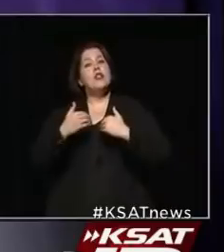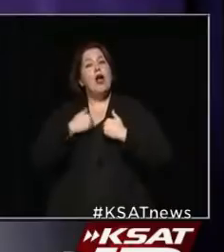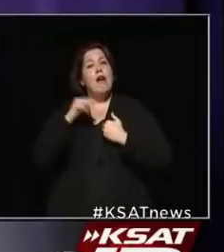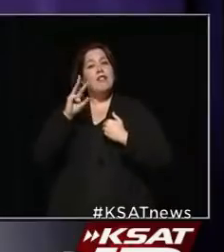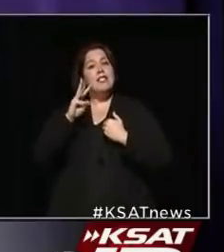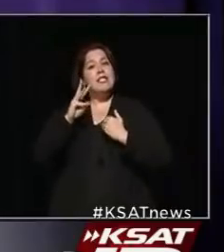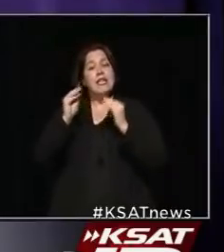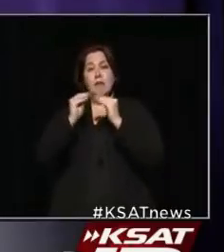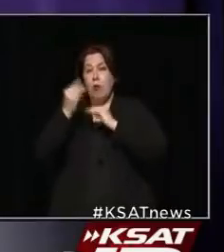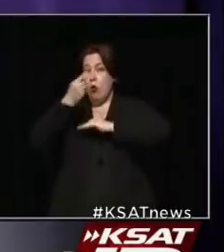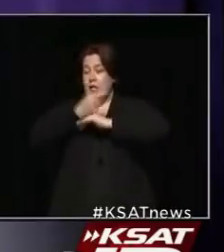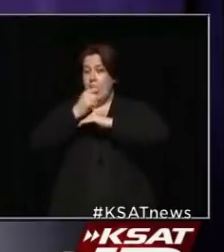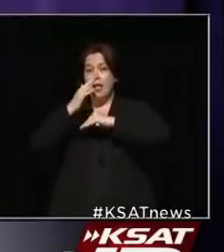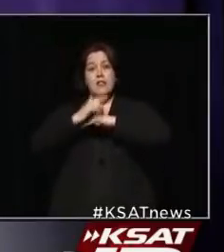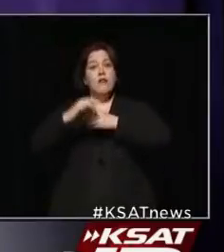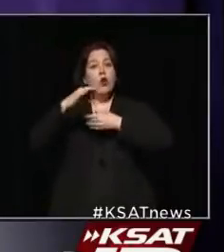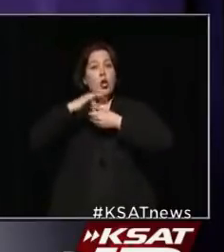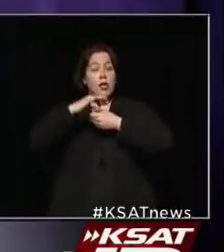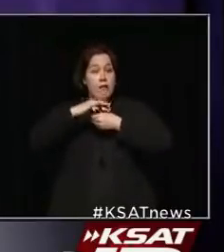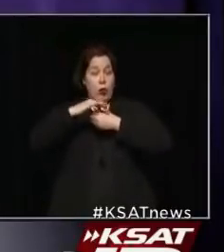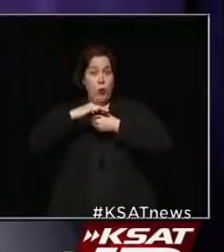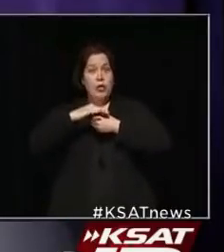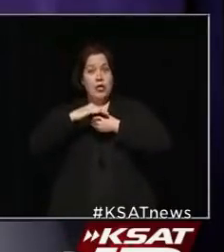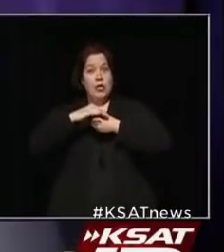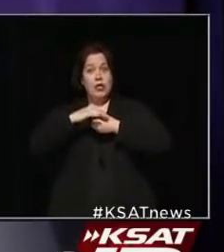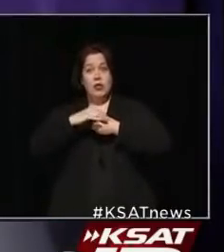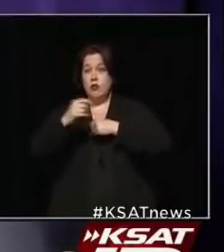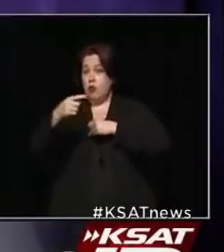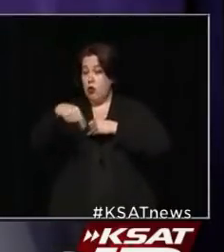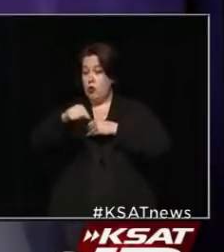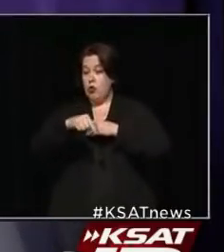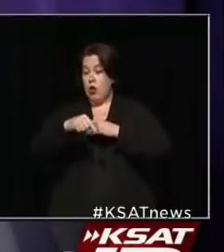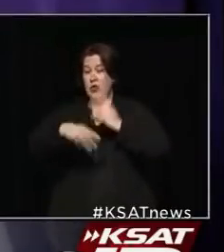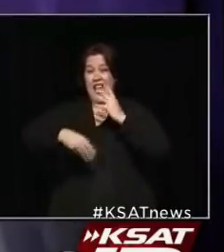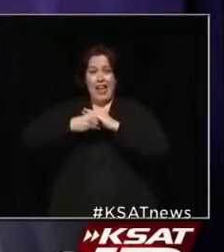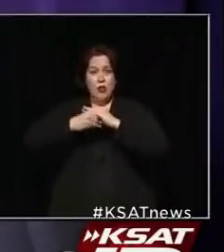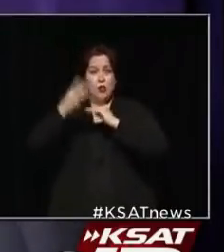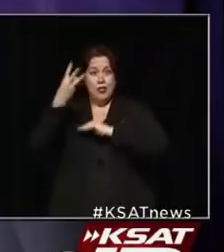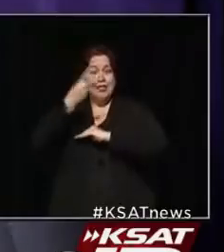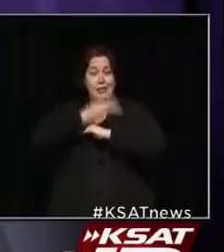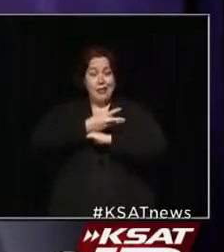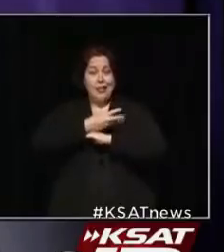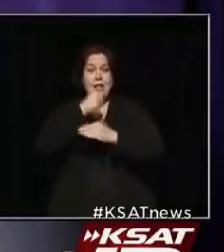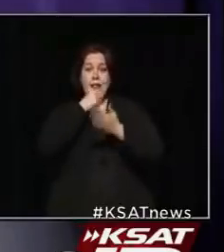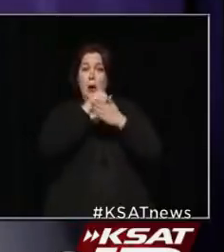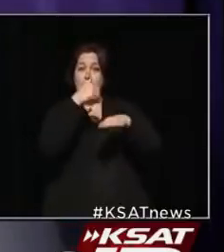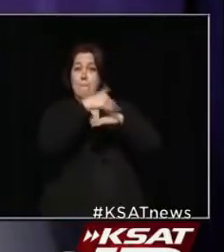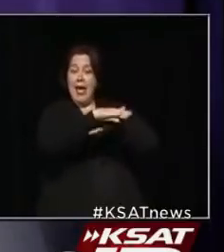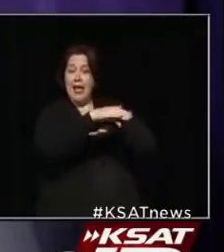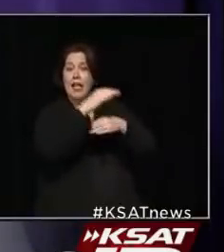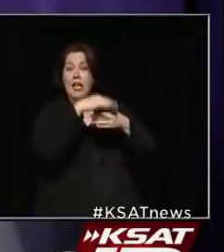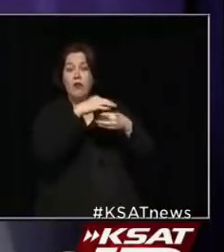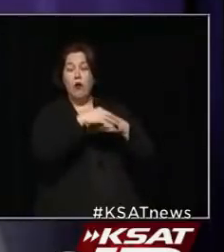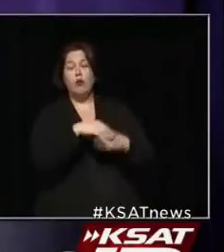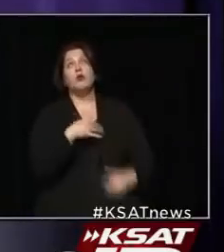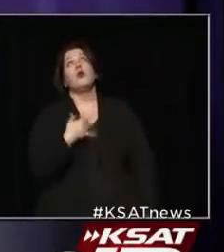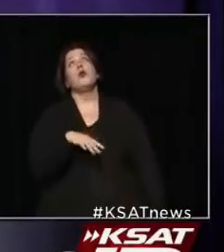extra days of early voting, so with those six extra days and mail-in ballot already, it's going